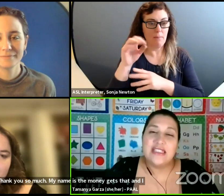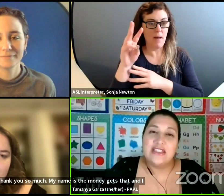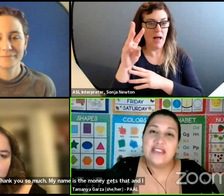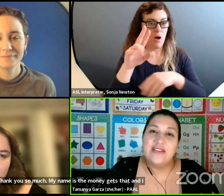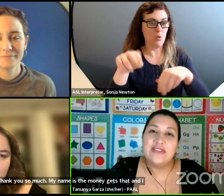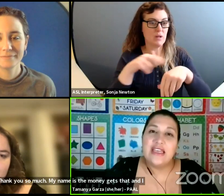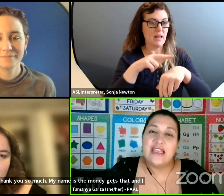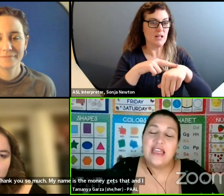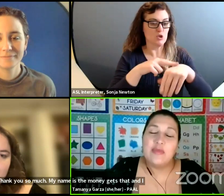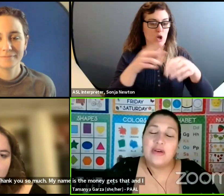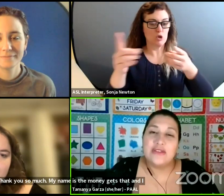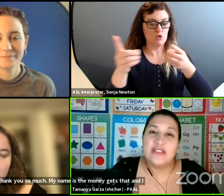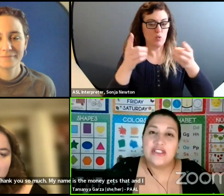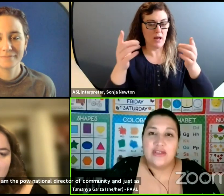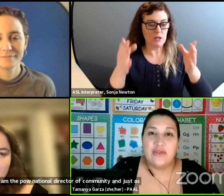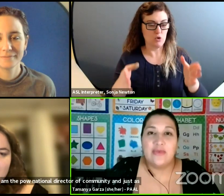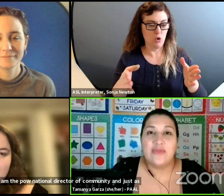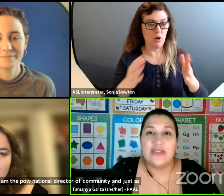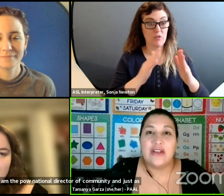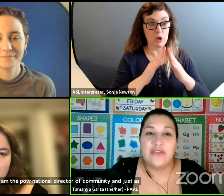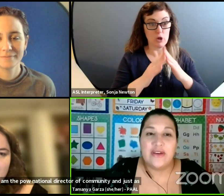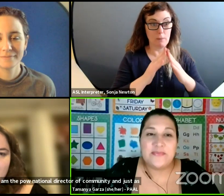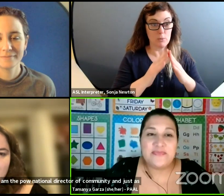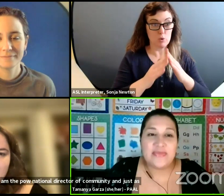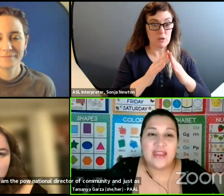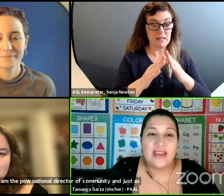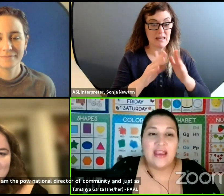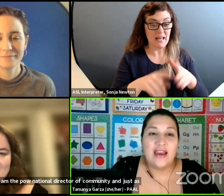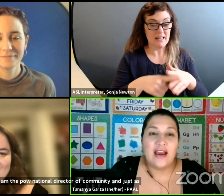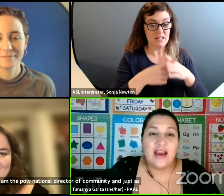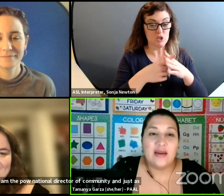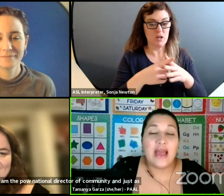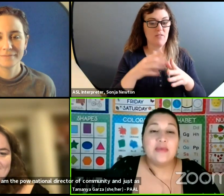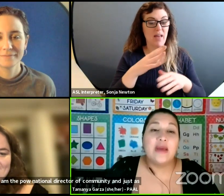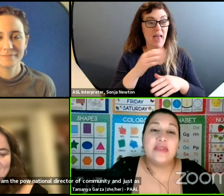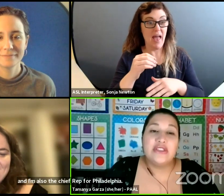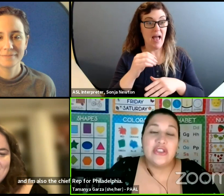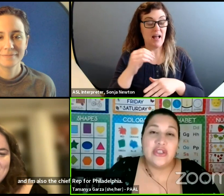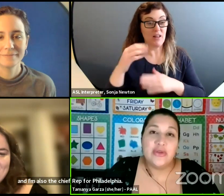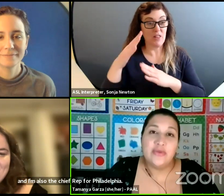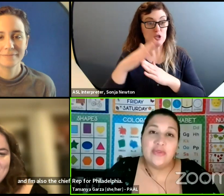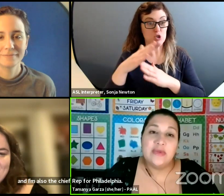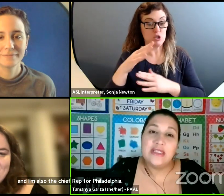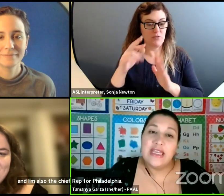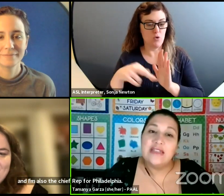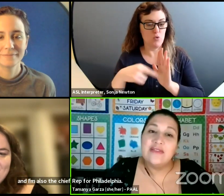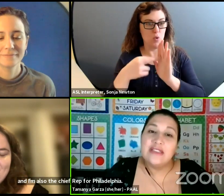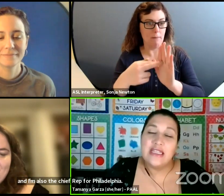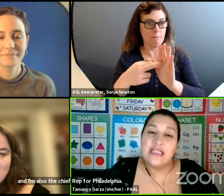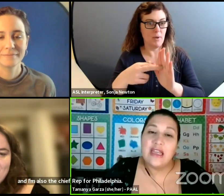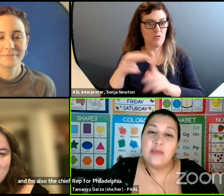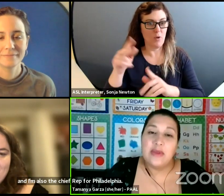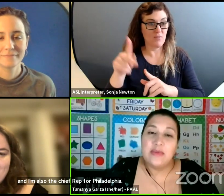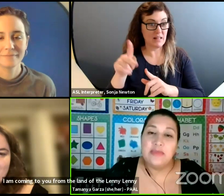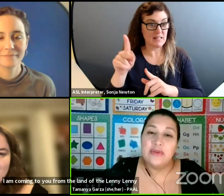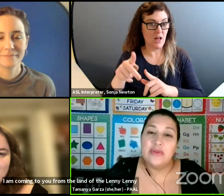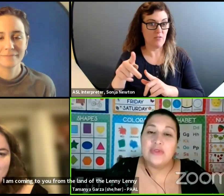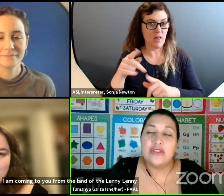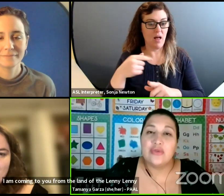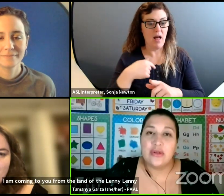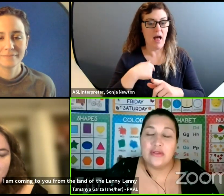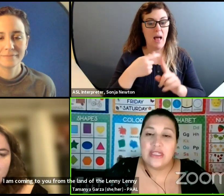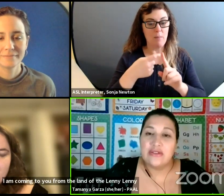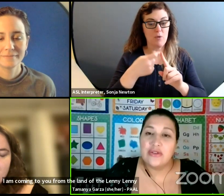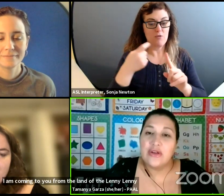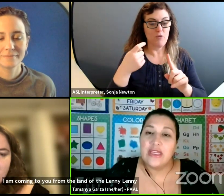and Justice Initiatives, and I am also the Chief Rep for Philadelphia. I am coming to you from the land of the Lenape people